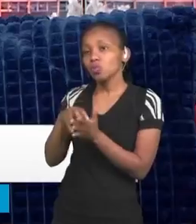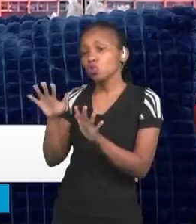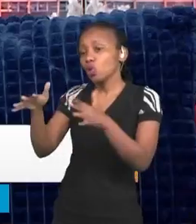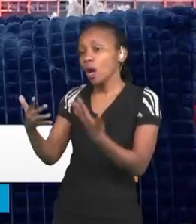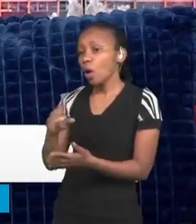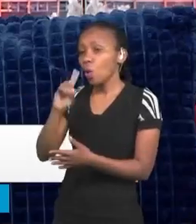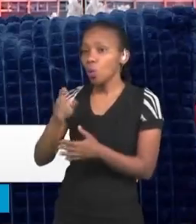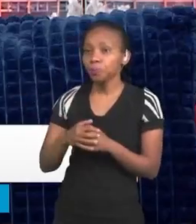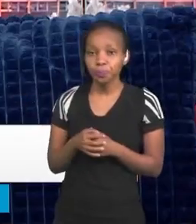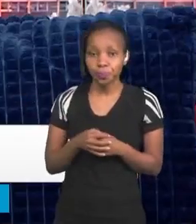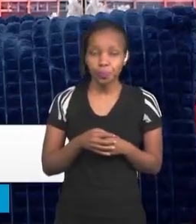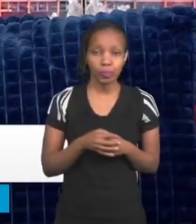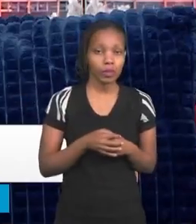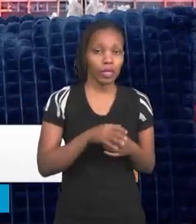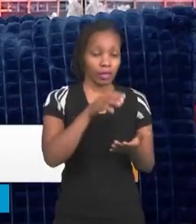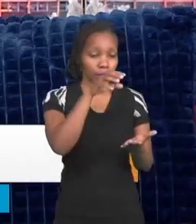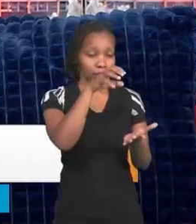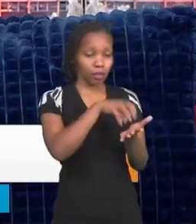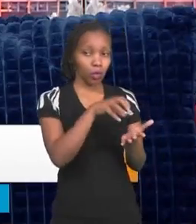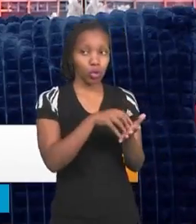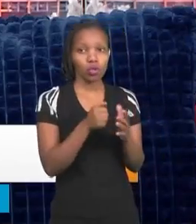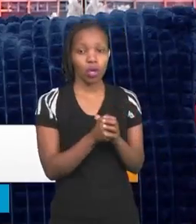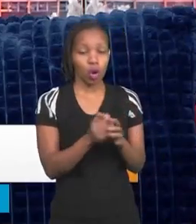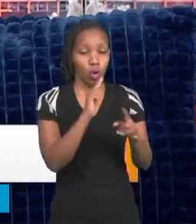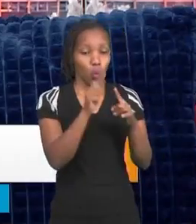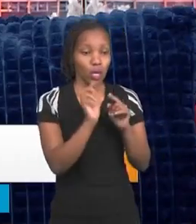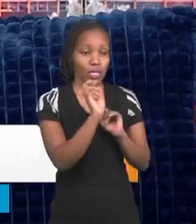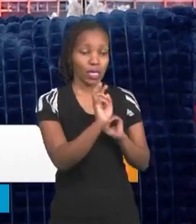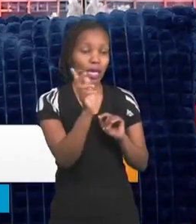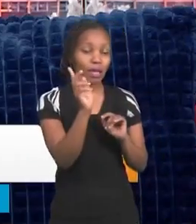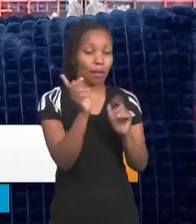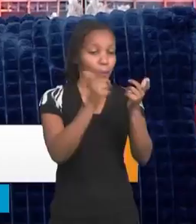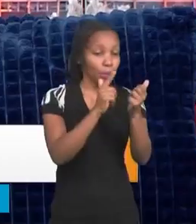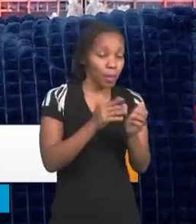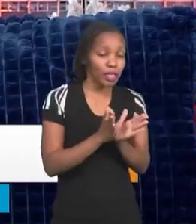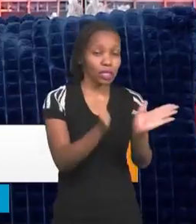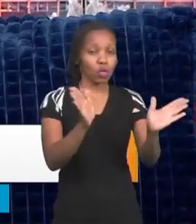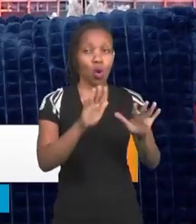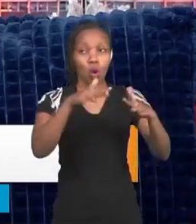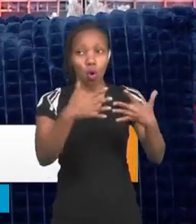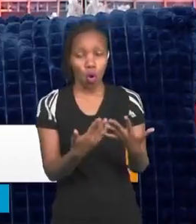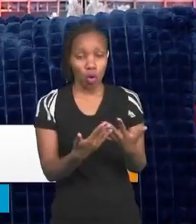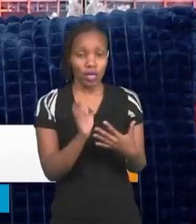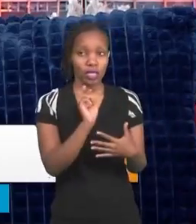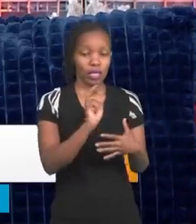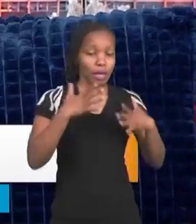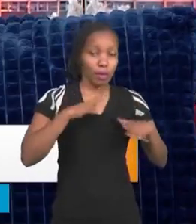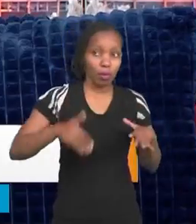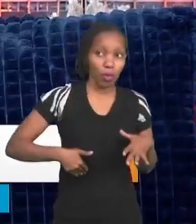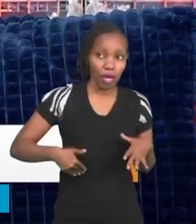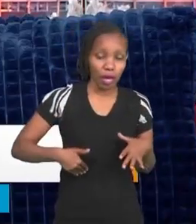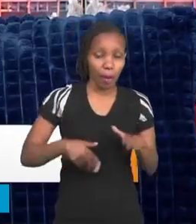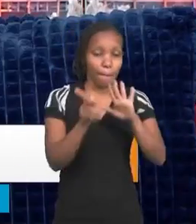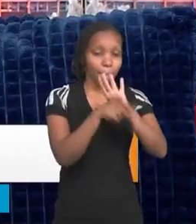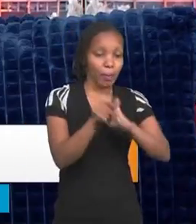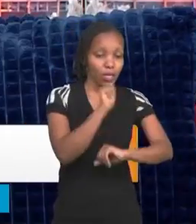The situation on the ground is whether you are looking at the population in general or you're looking at young people, mm-hmm. right from